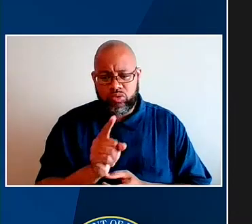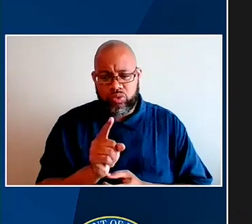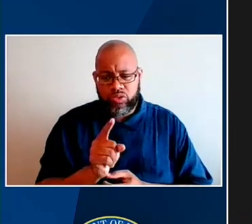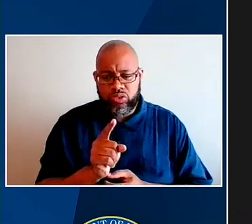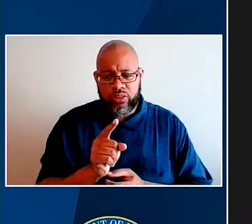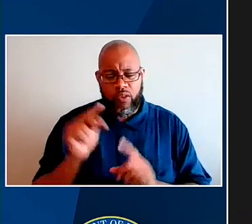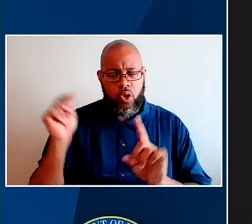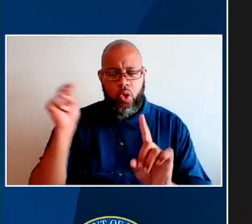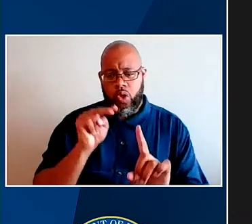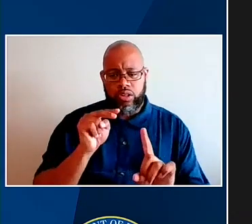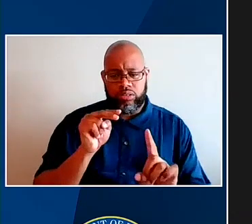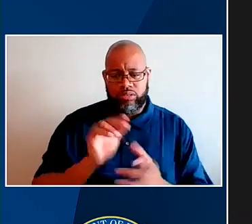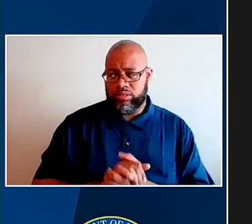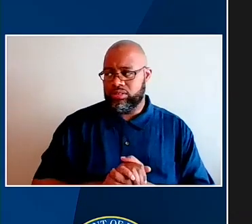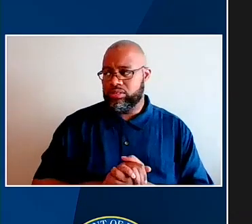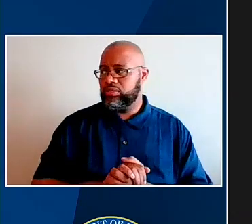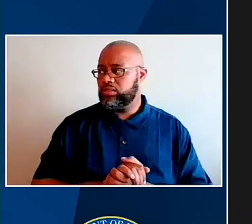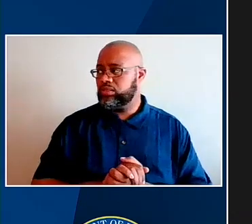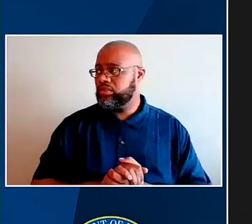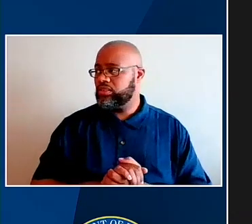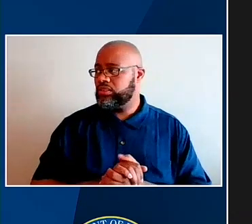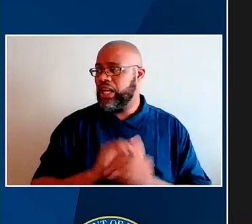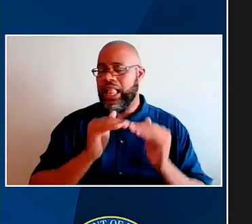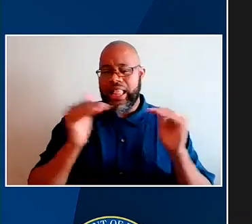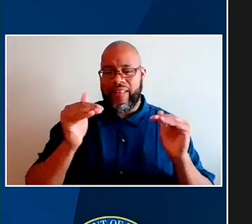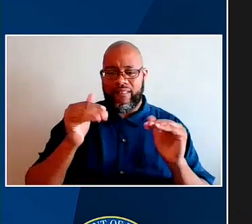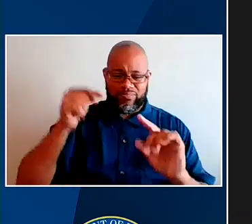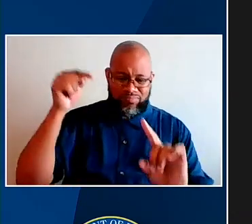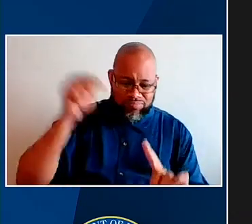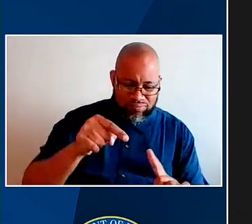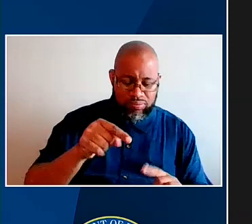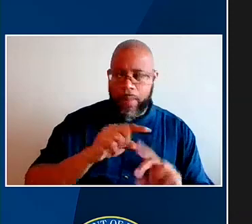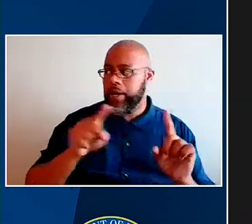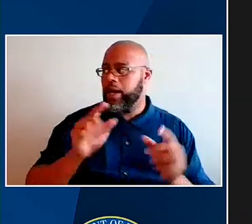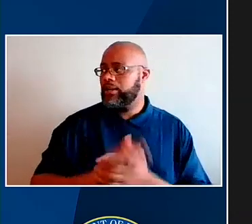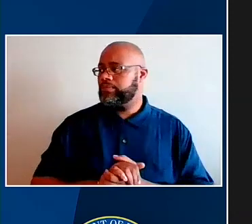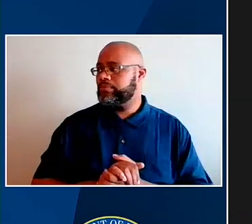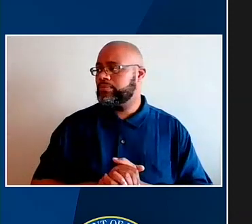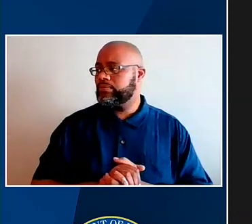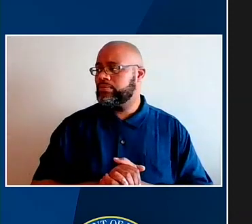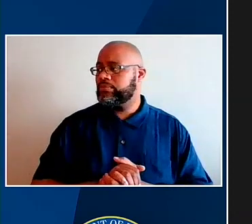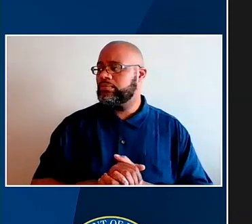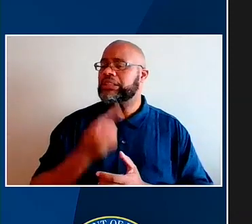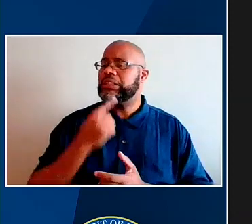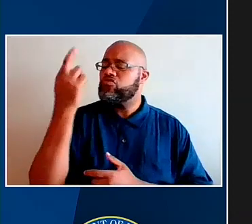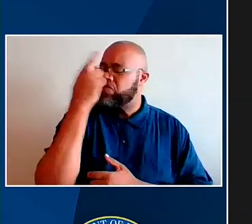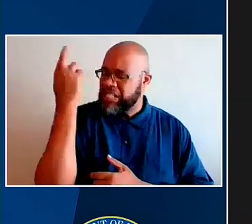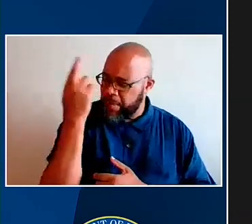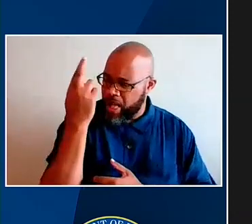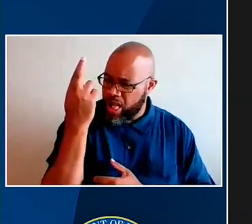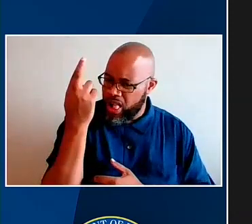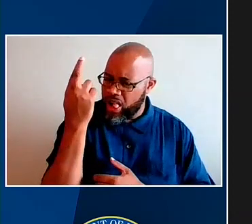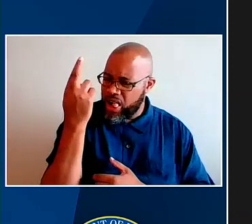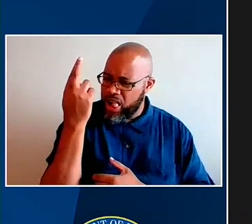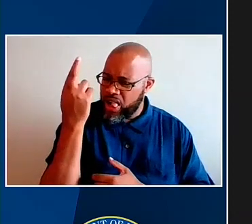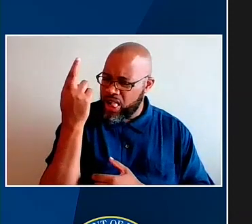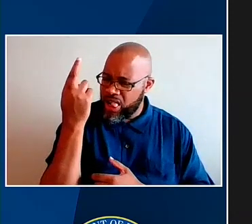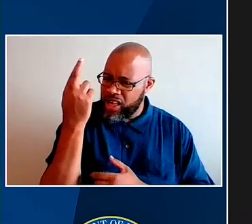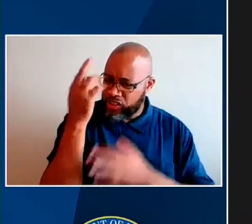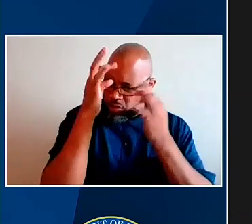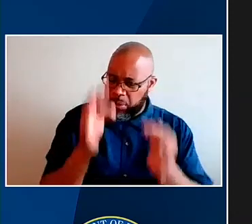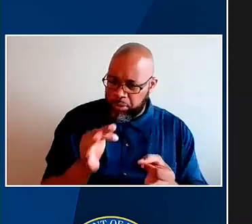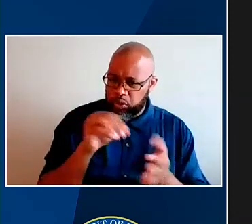it in that level of granularity, Barmac, but okay. Has to be a reasonable. Obviously, it has to be a reasonable determination that the